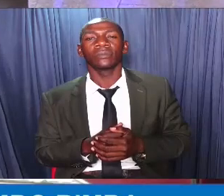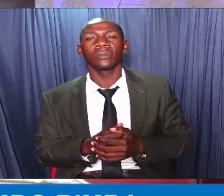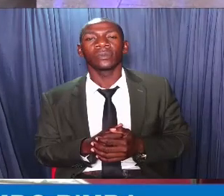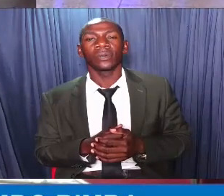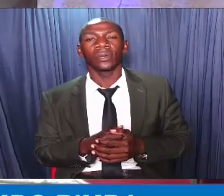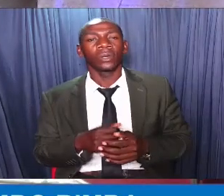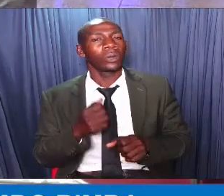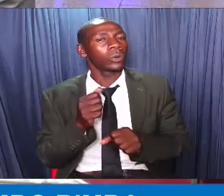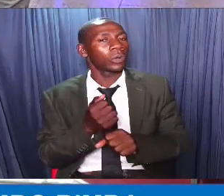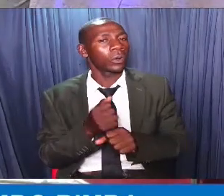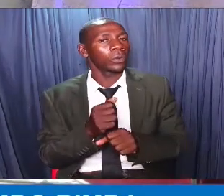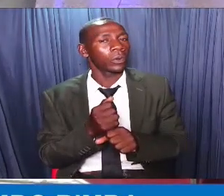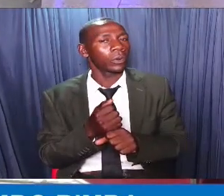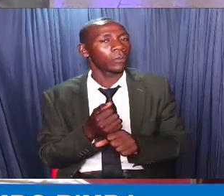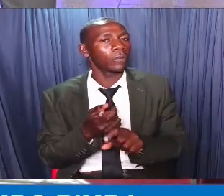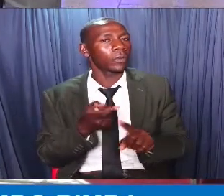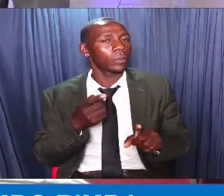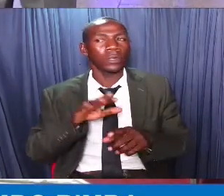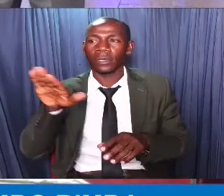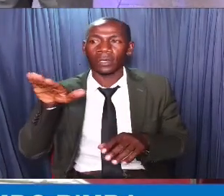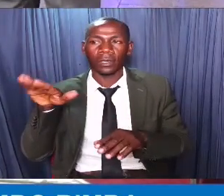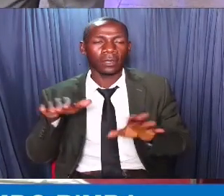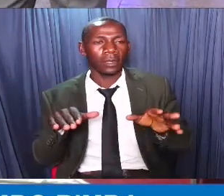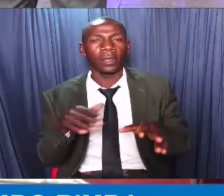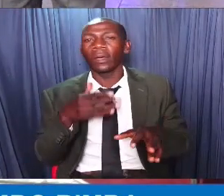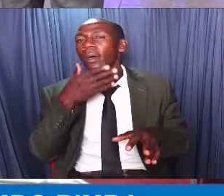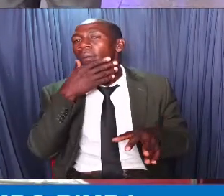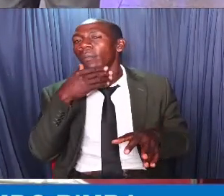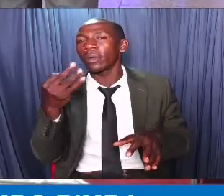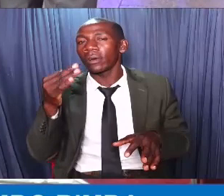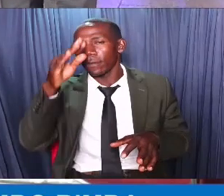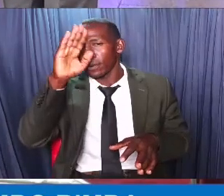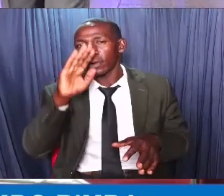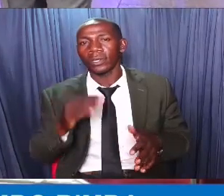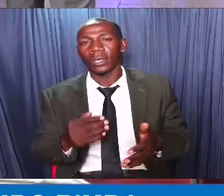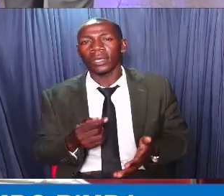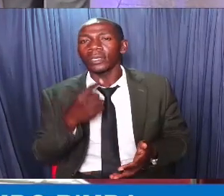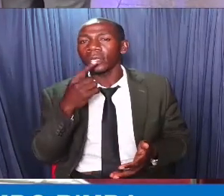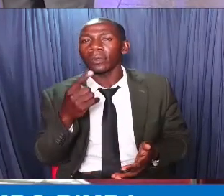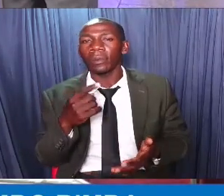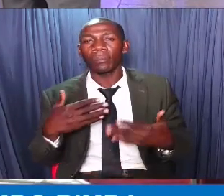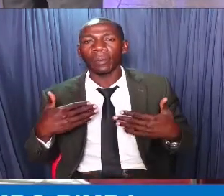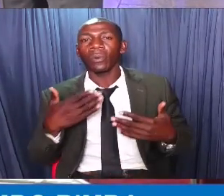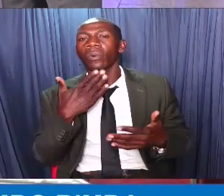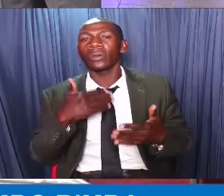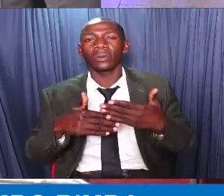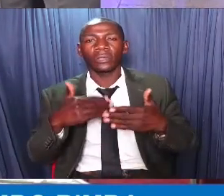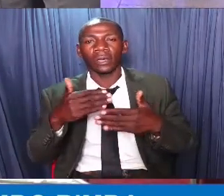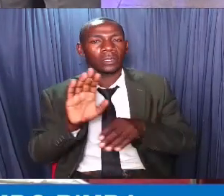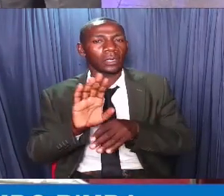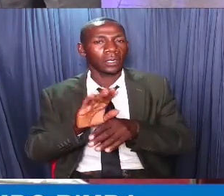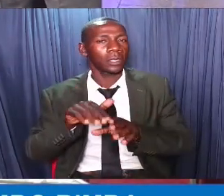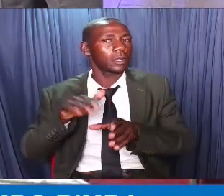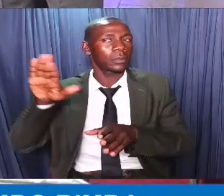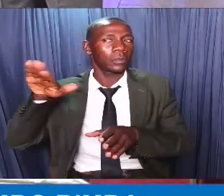Katokea kazi mahali huku. Someone came from this side. Mchungaji akaniambia aende ukajengee watu wanataka kujengewa kanisa huko. The man of God told me go construct some people a church